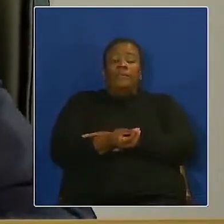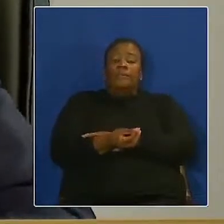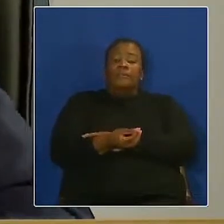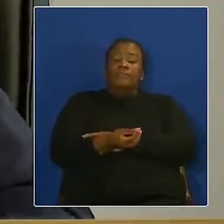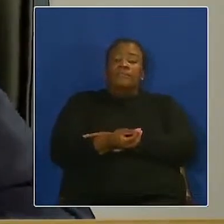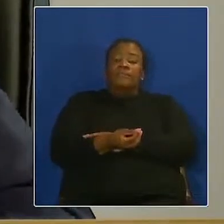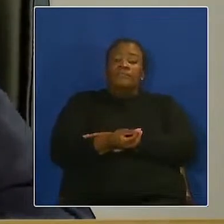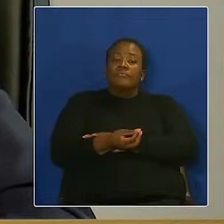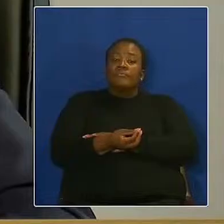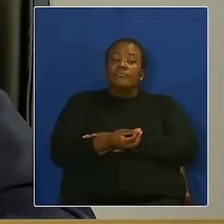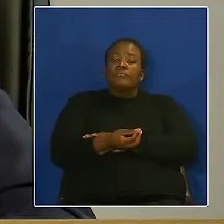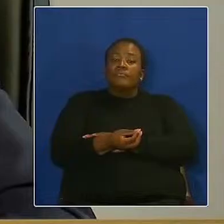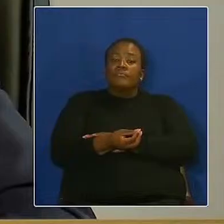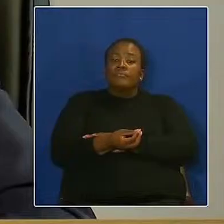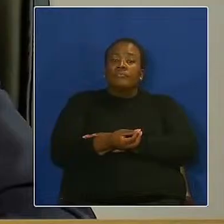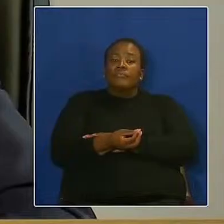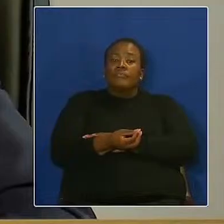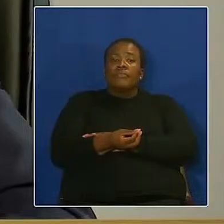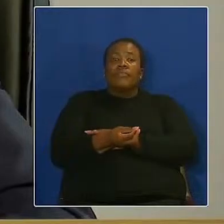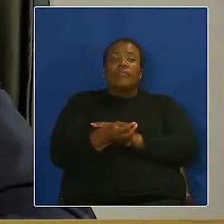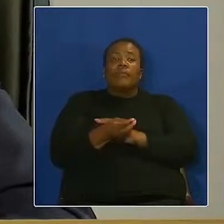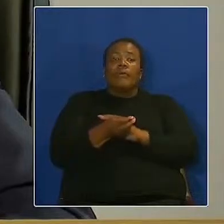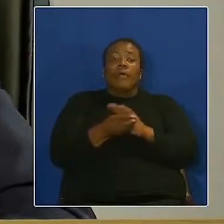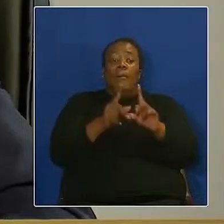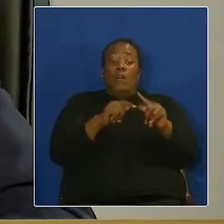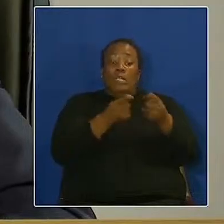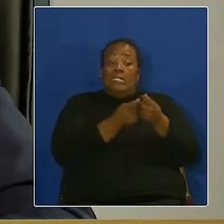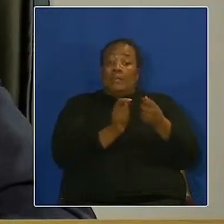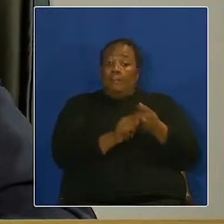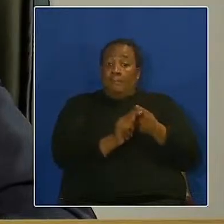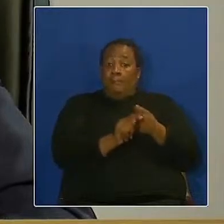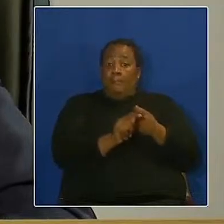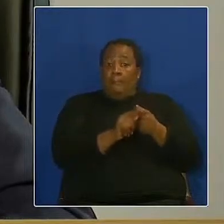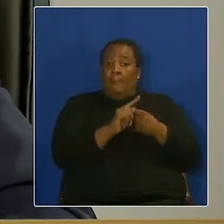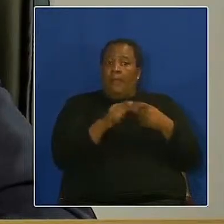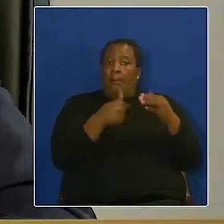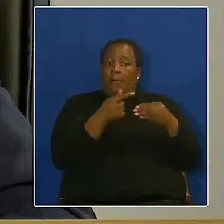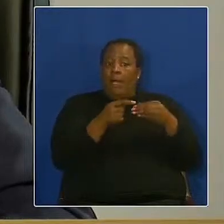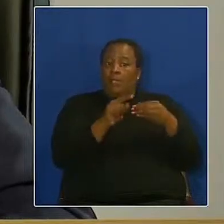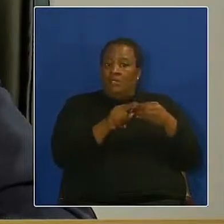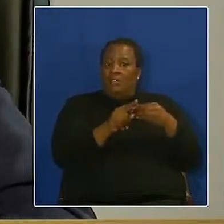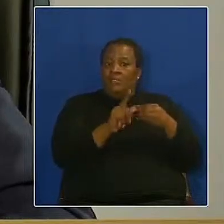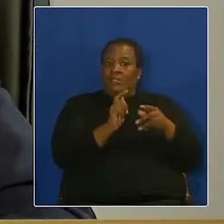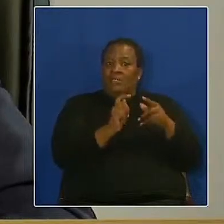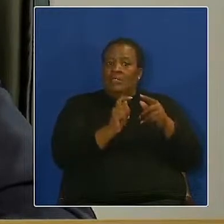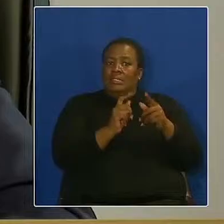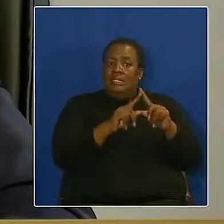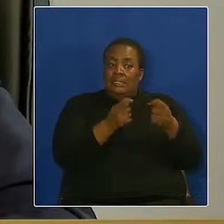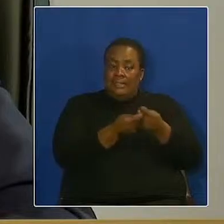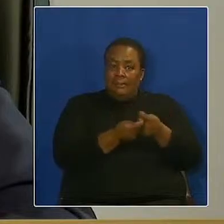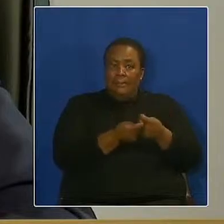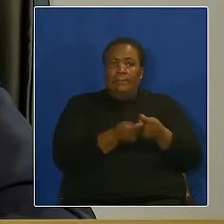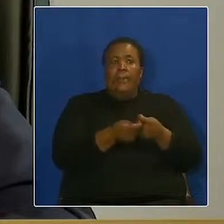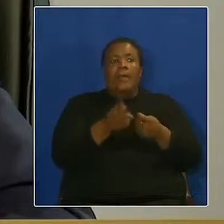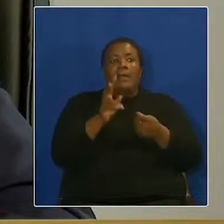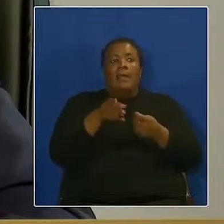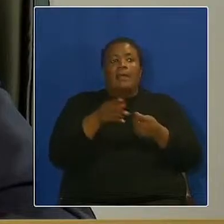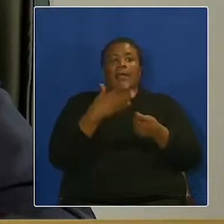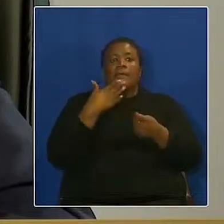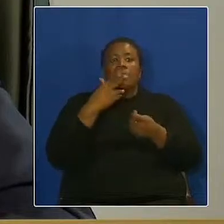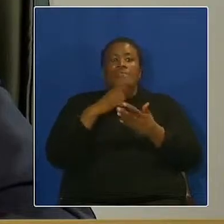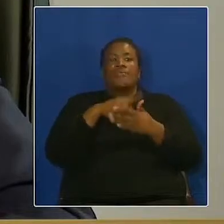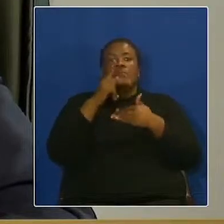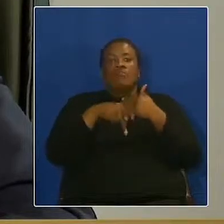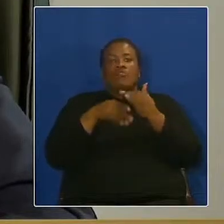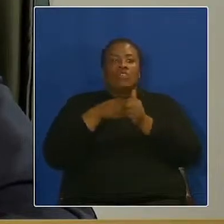allegations around the political killings task team, as well as the project leader, which is